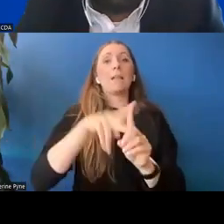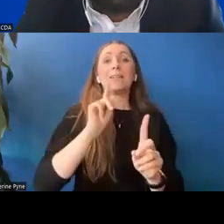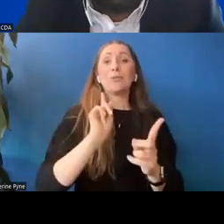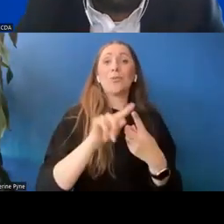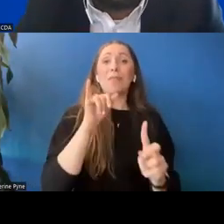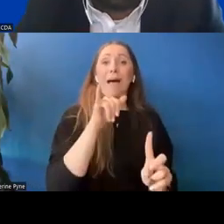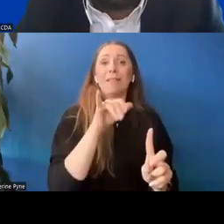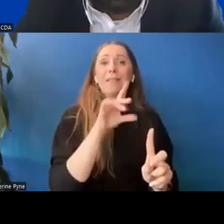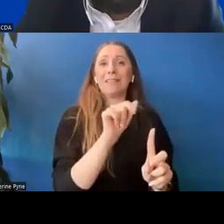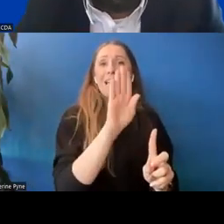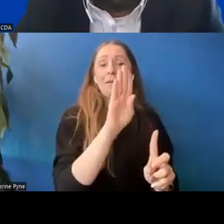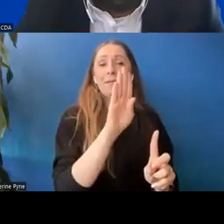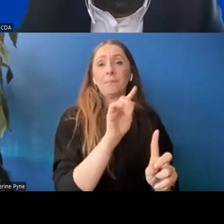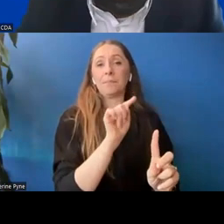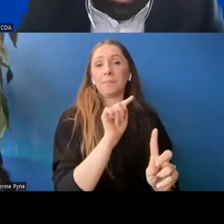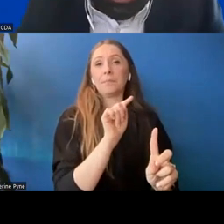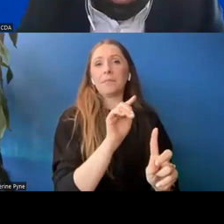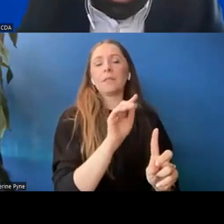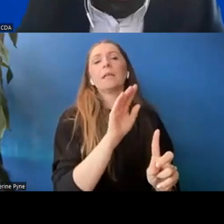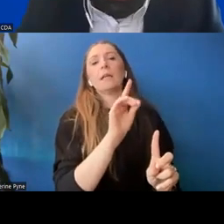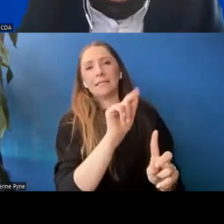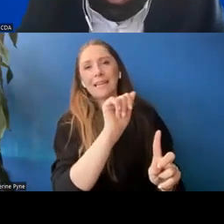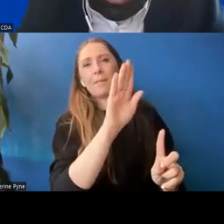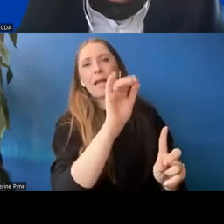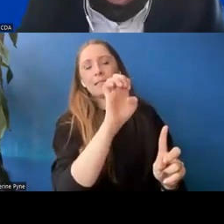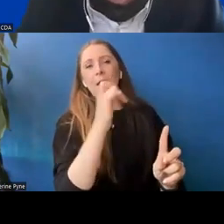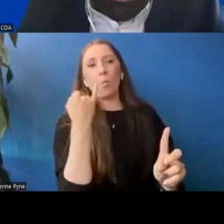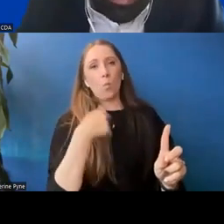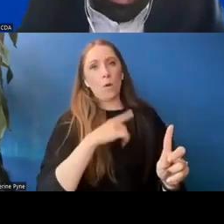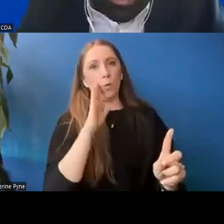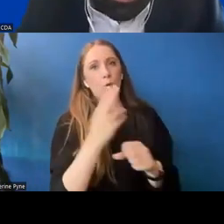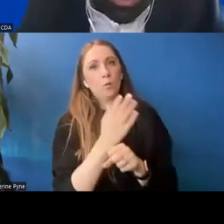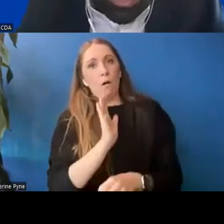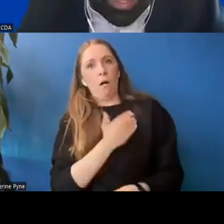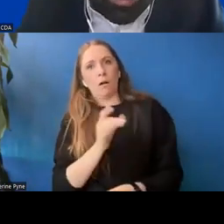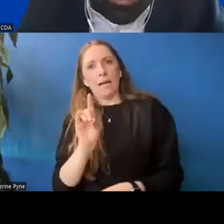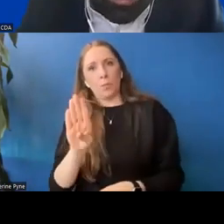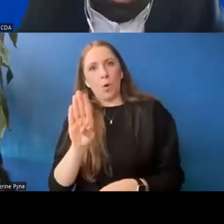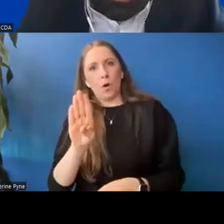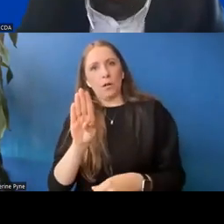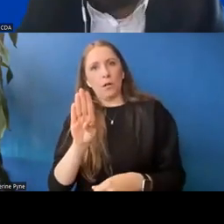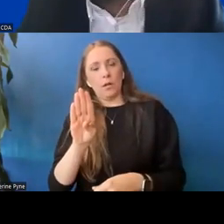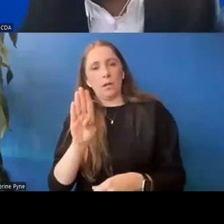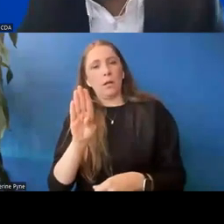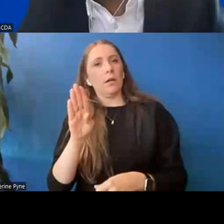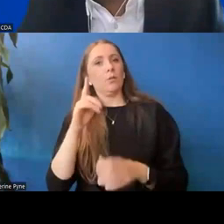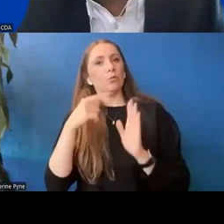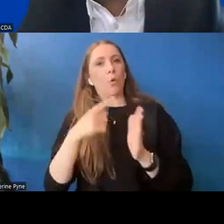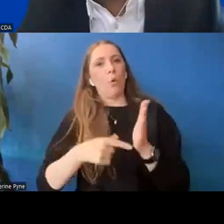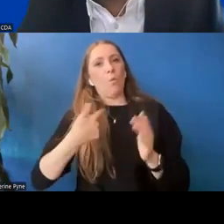those data to share as well. But we did create a dashboard based on our current available data, and I'm going to share that with you all.